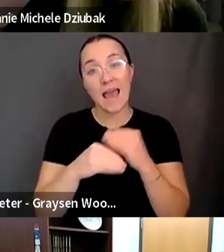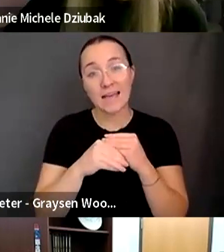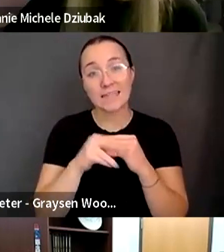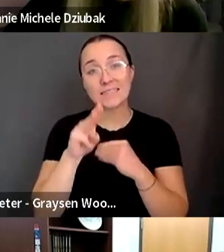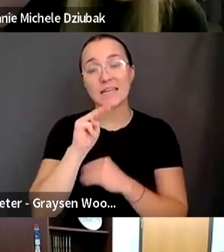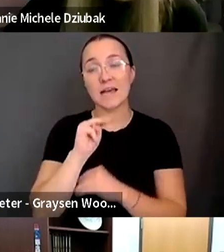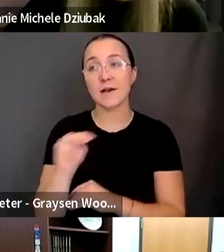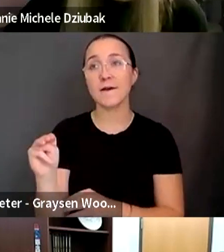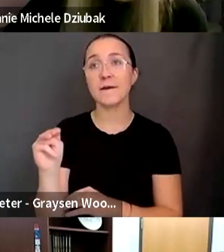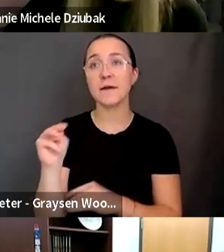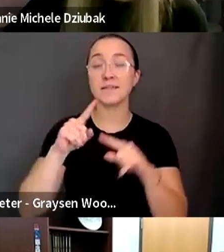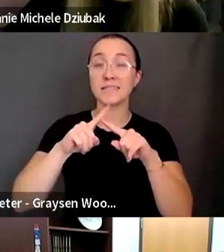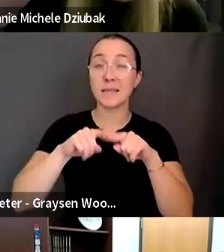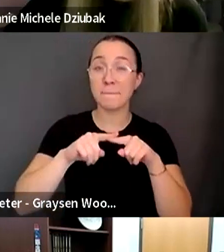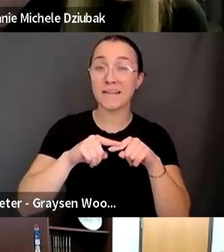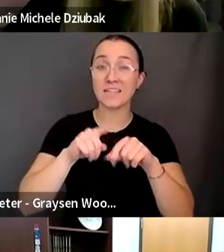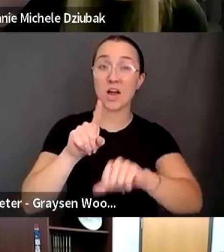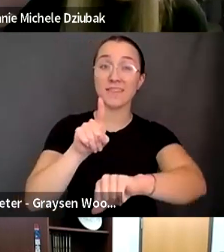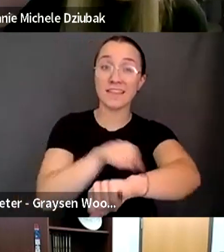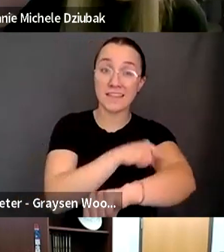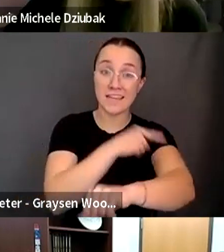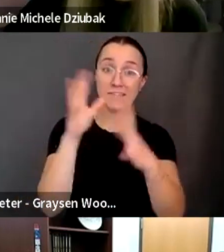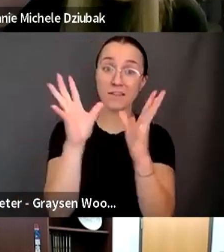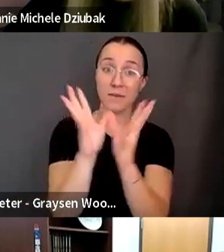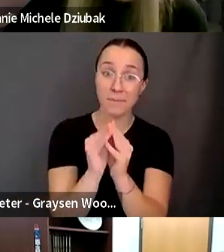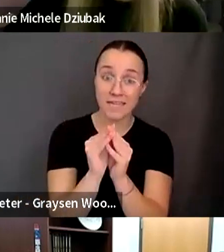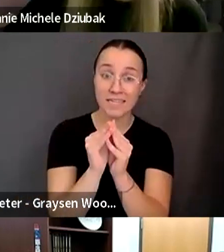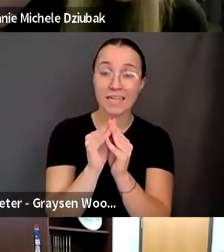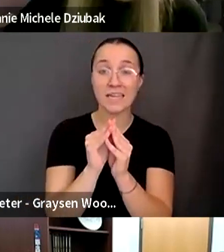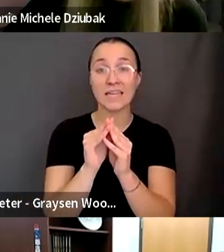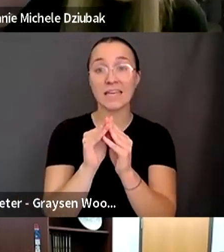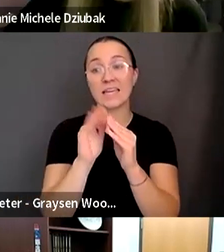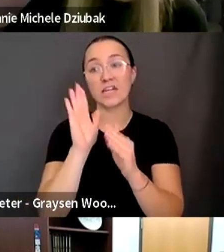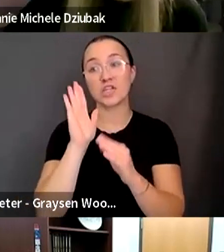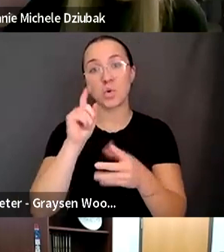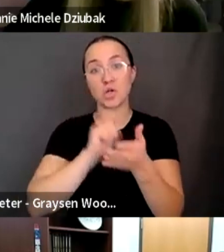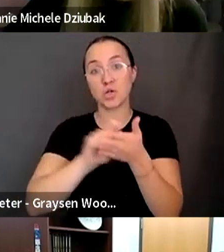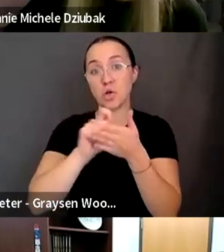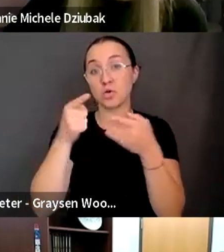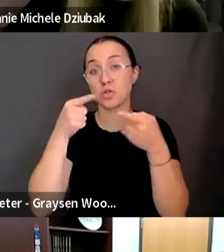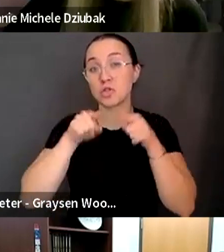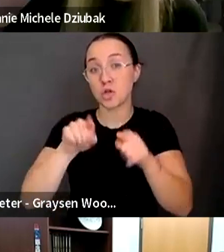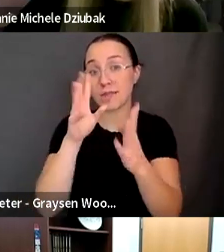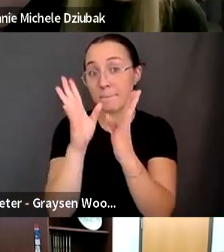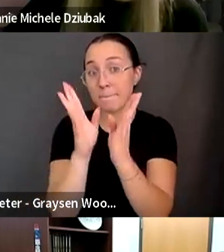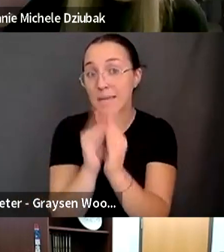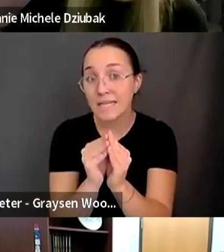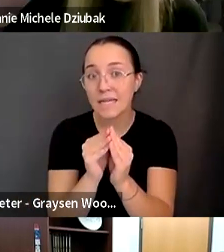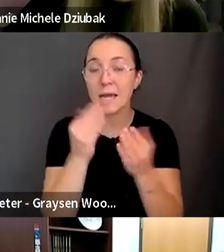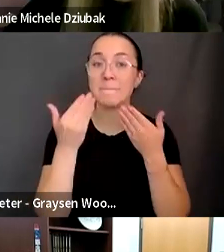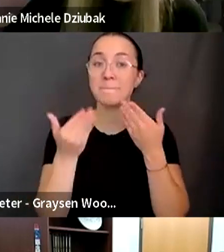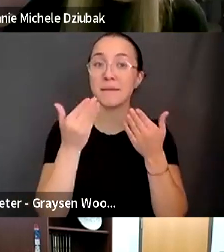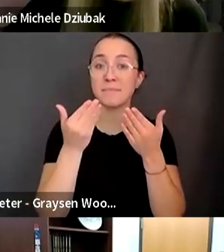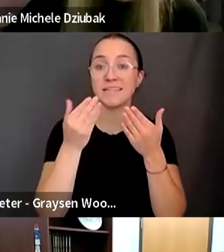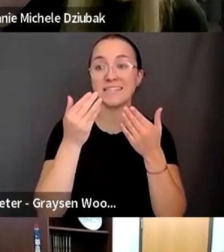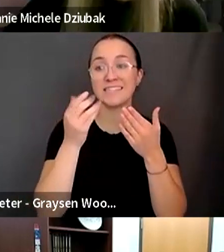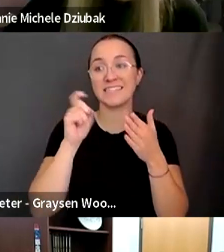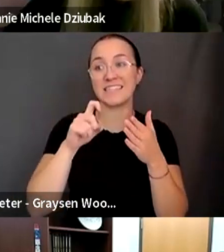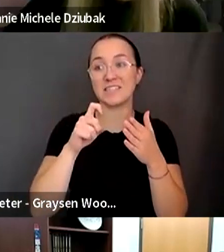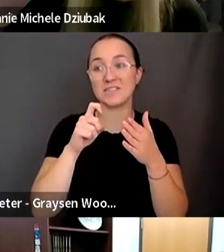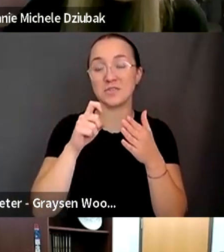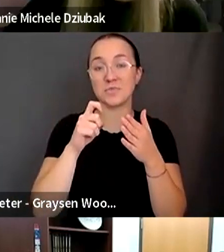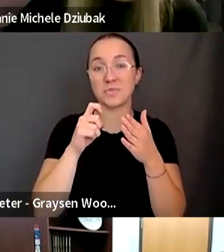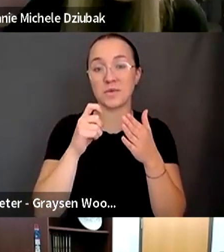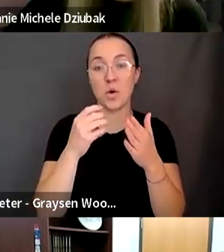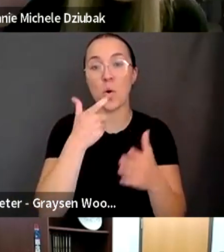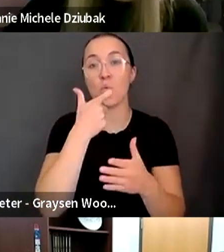depending on the length of the meeting, you know, and how well you take notes during the meeting, you know, you may have to watch the whole video again, or you may just be able to